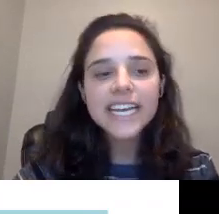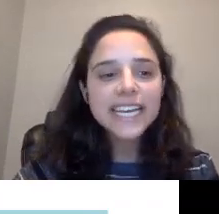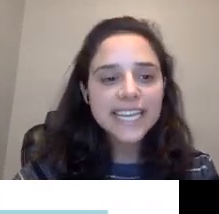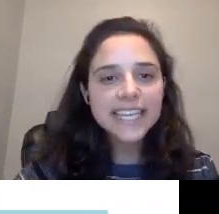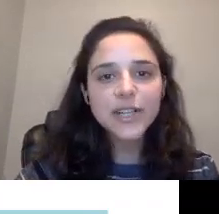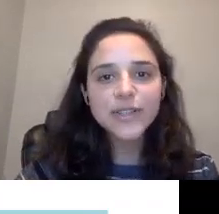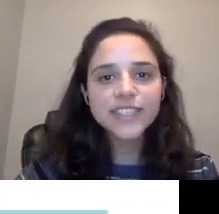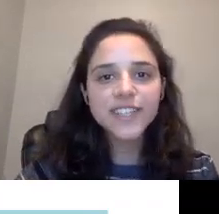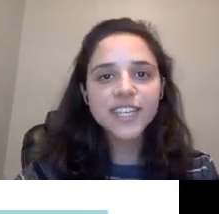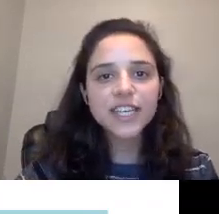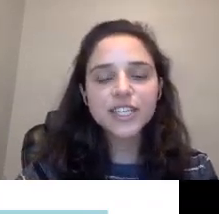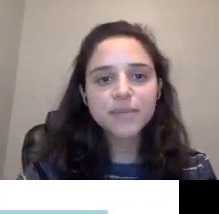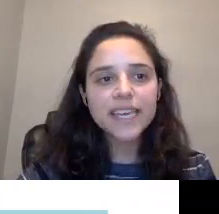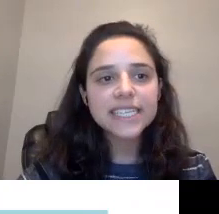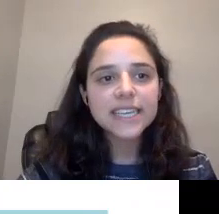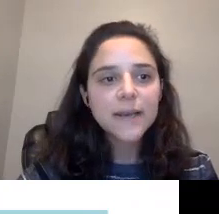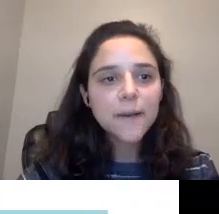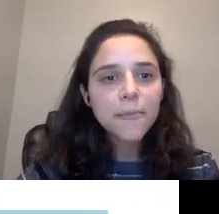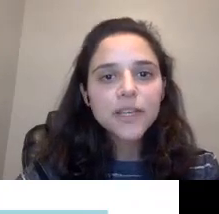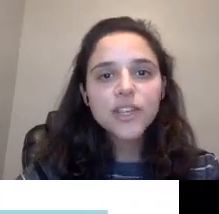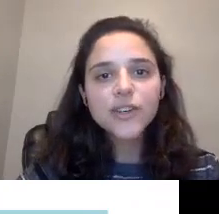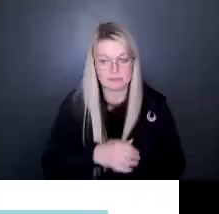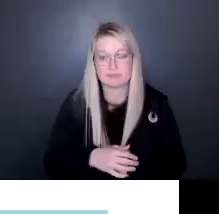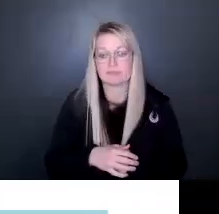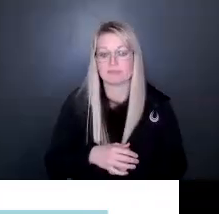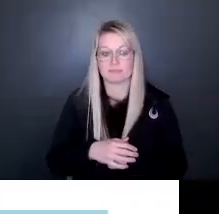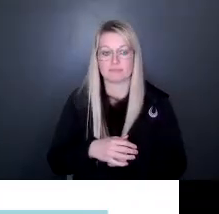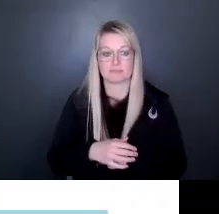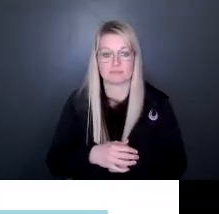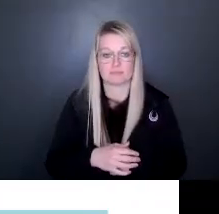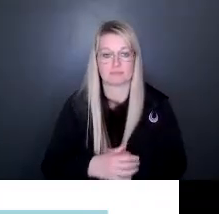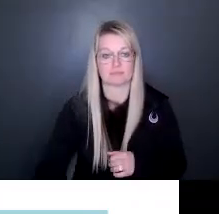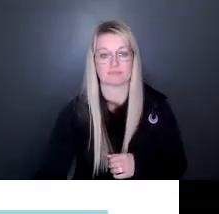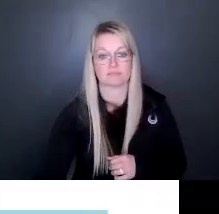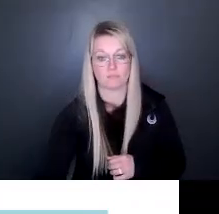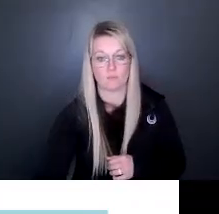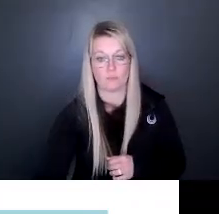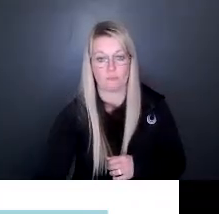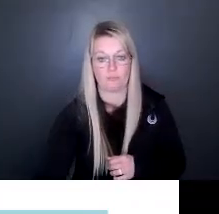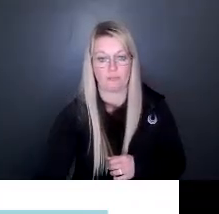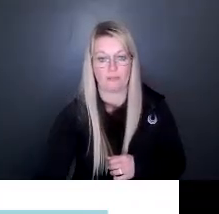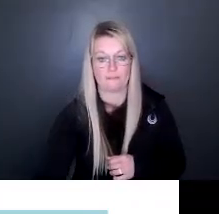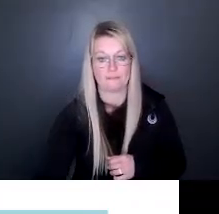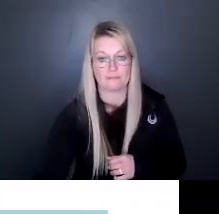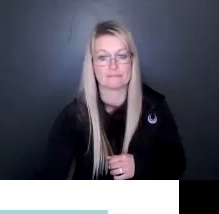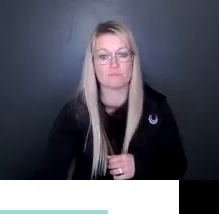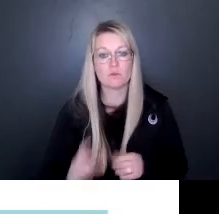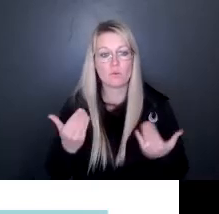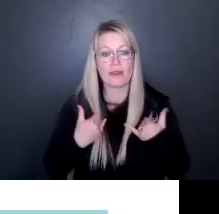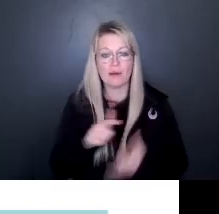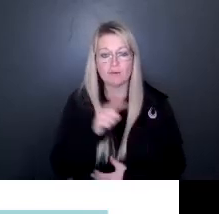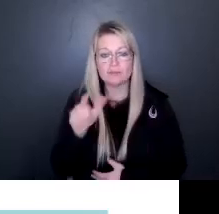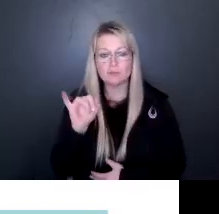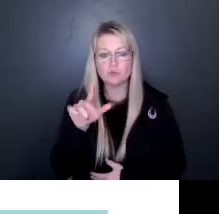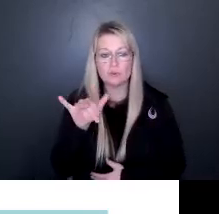offer in the inclusive education space. So to start us off, we will have Mr. Julius